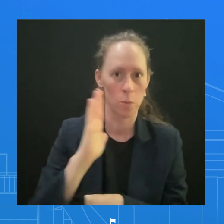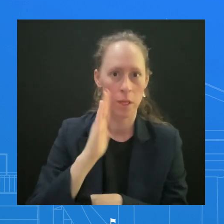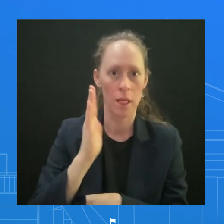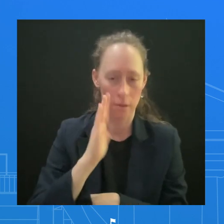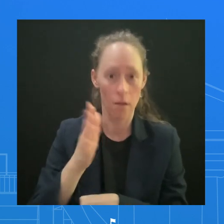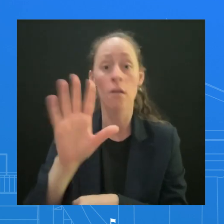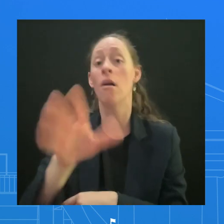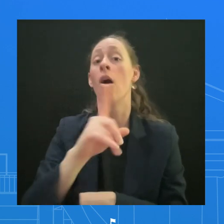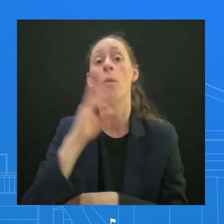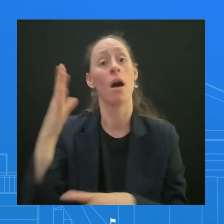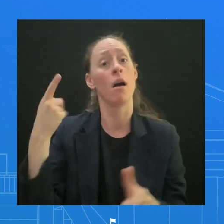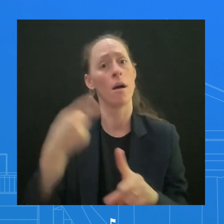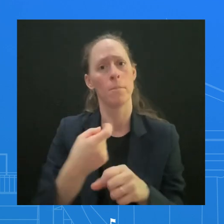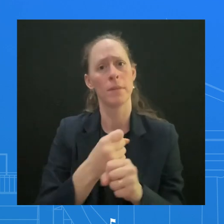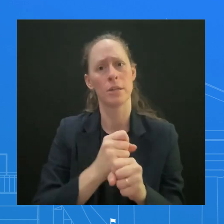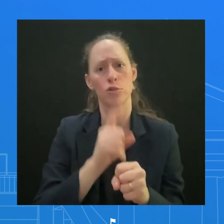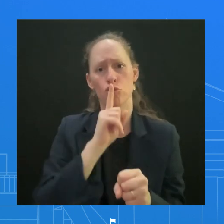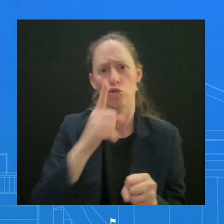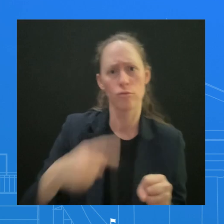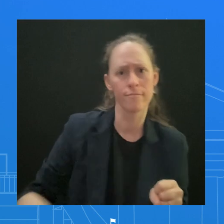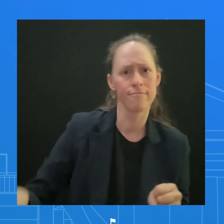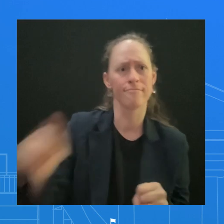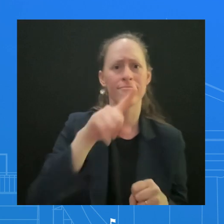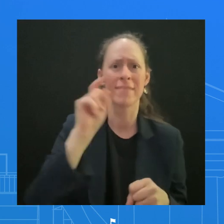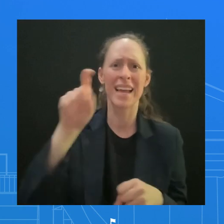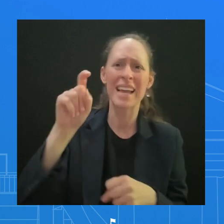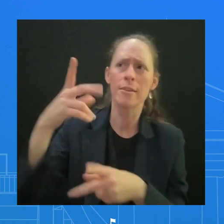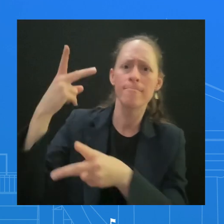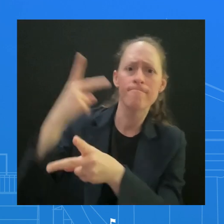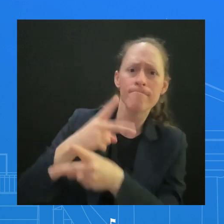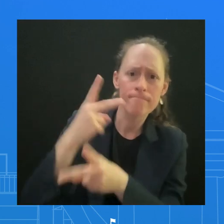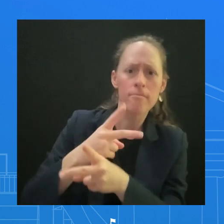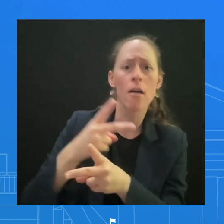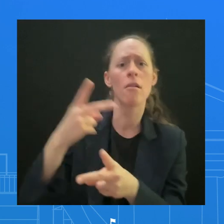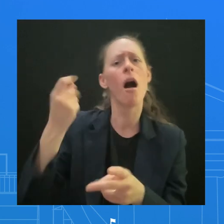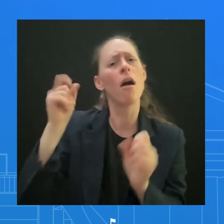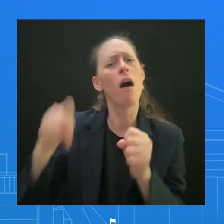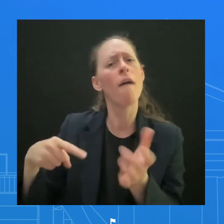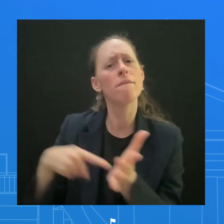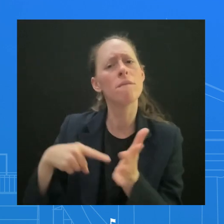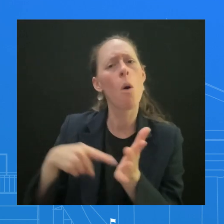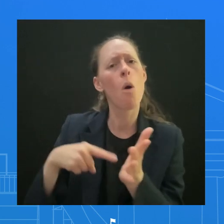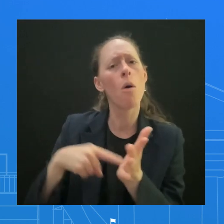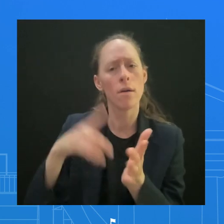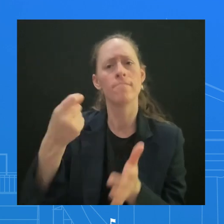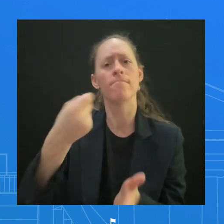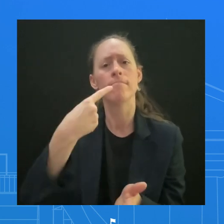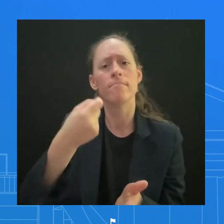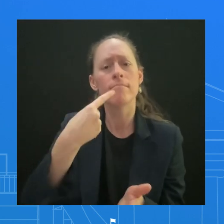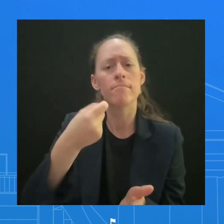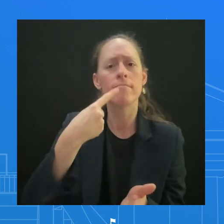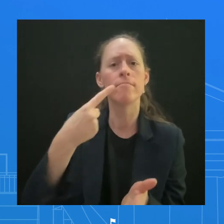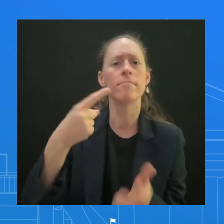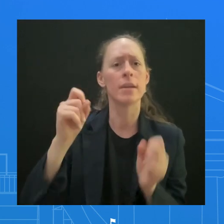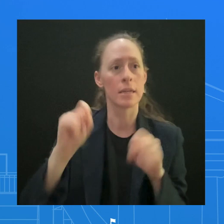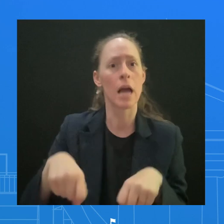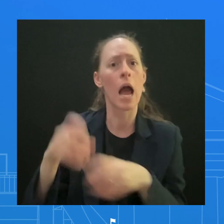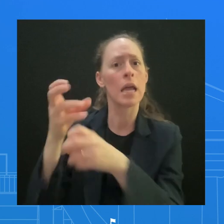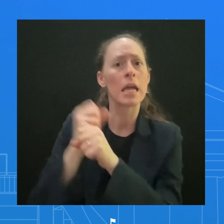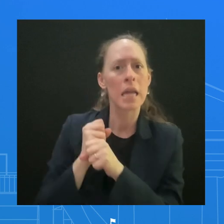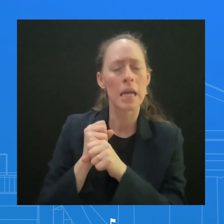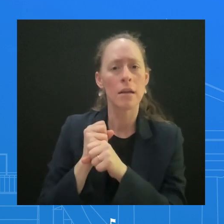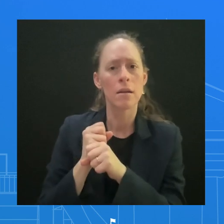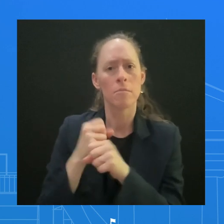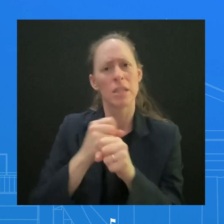contraception. Access to contraception has become more important than ever following the Supreme Court's decision and